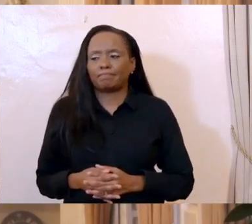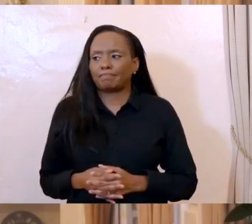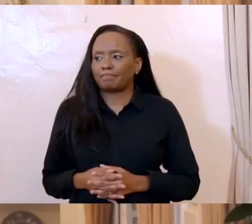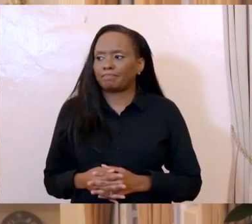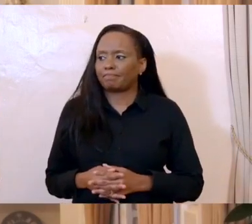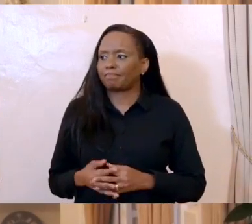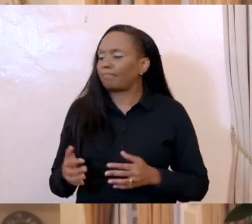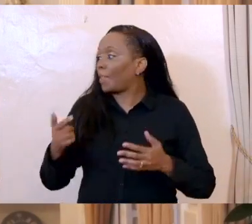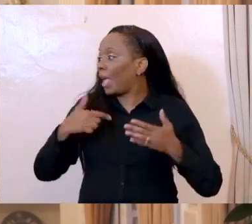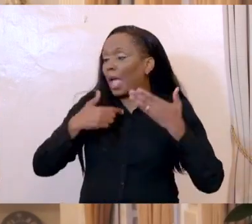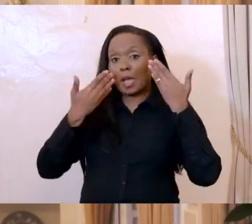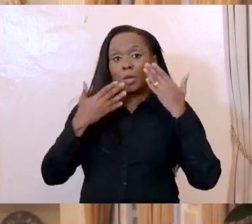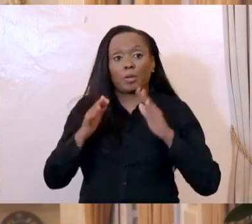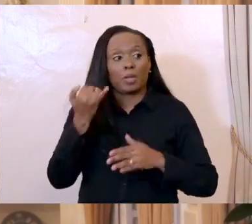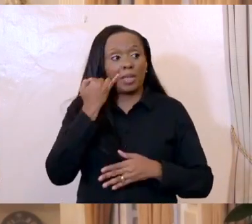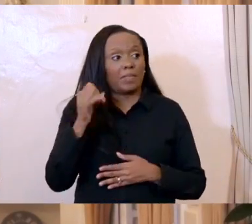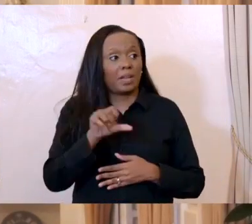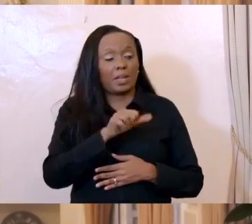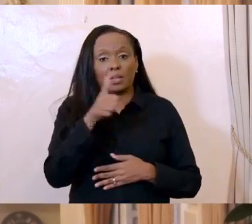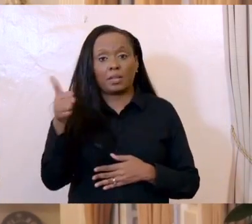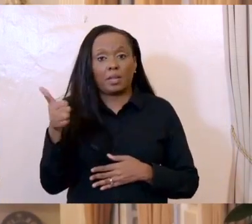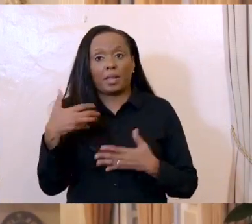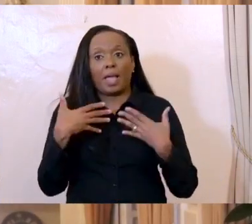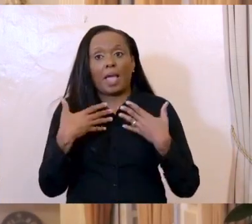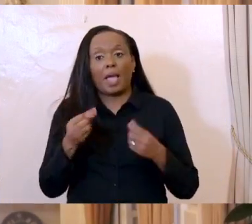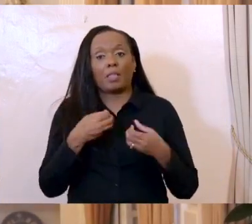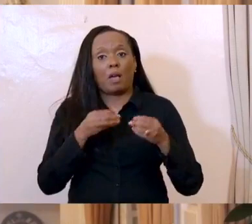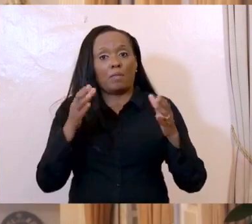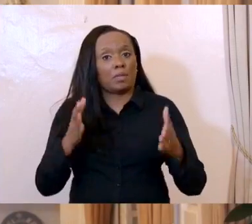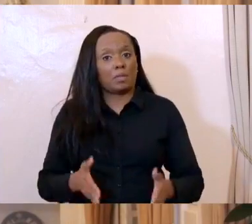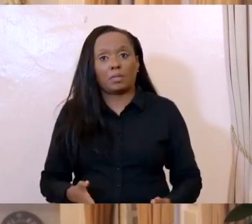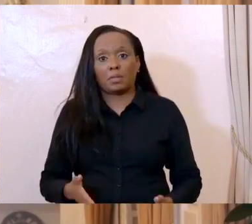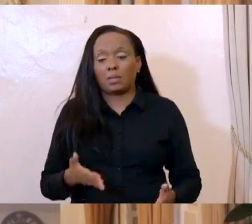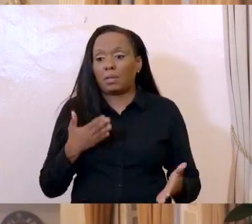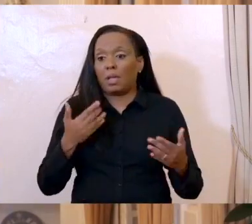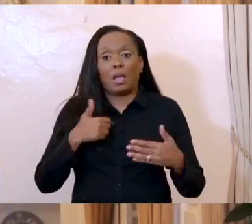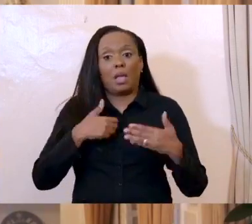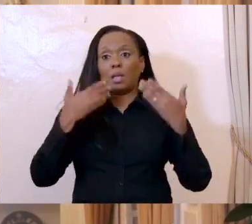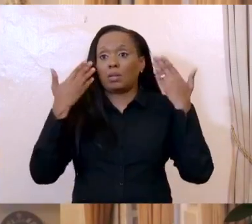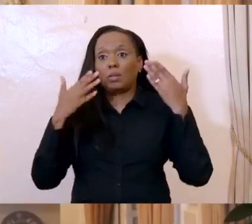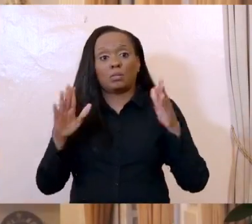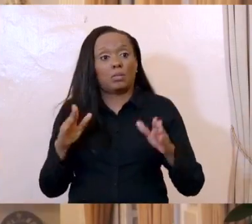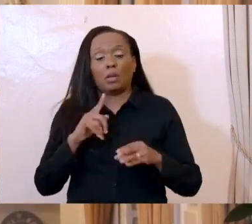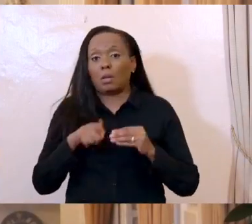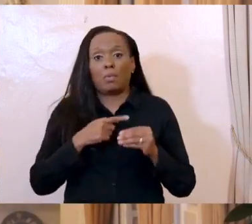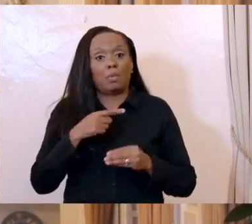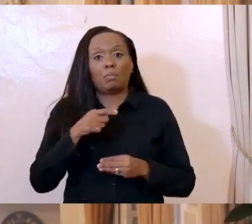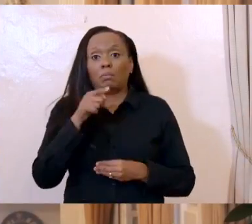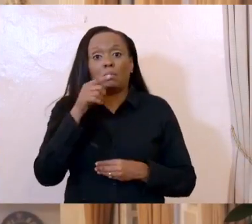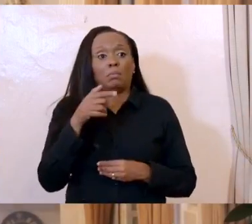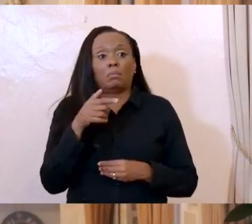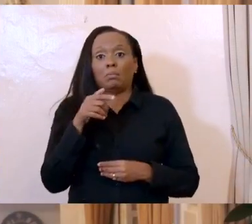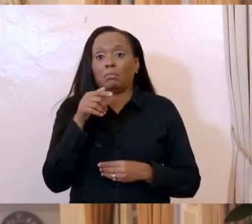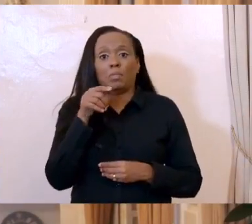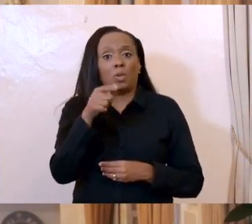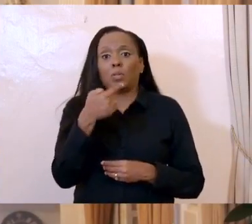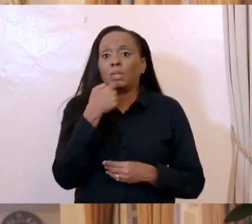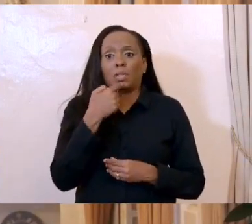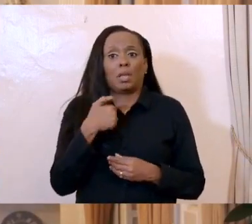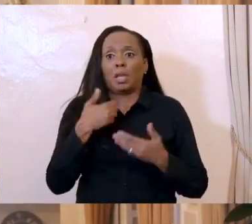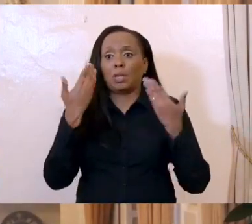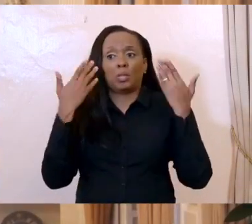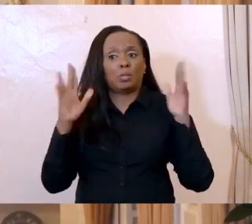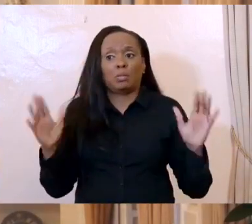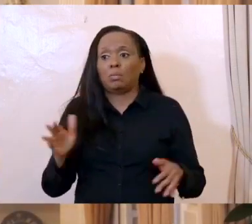to take this up, but from my perspective, I'm not aware of this trend that you are referring to, but certainly